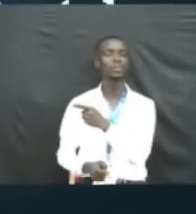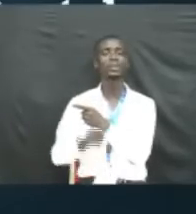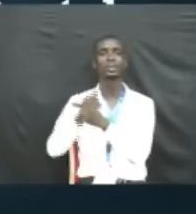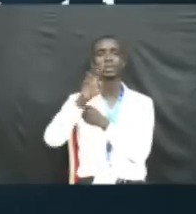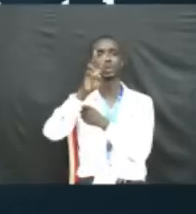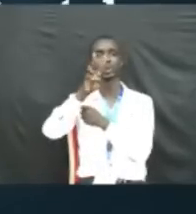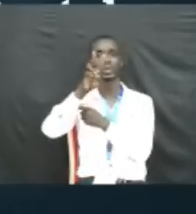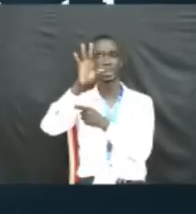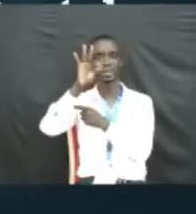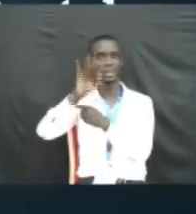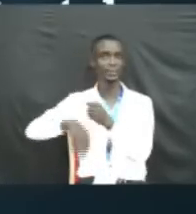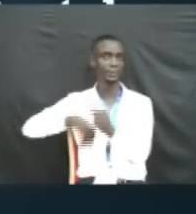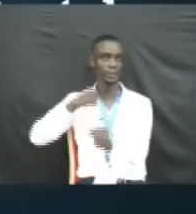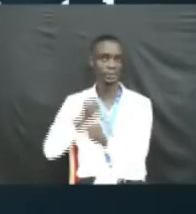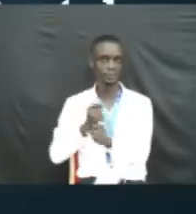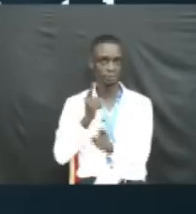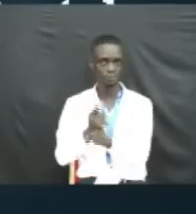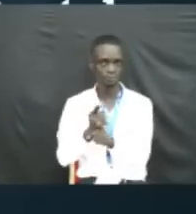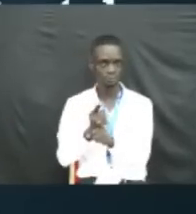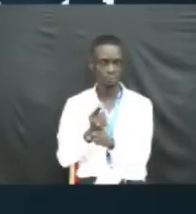29 years.